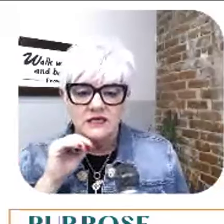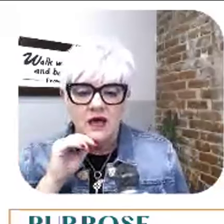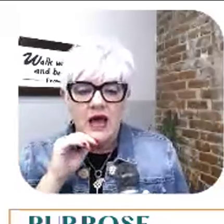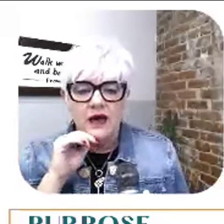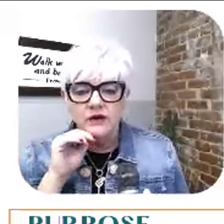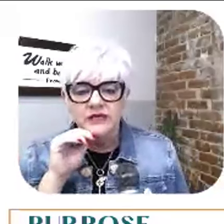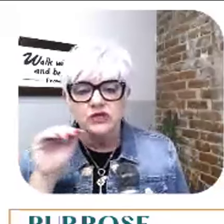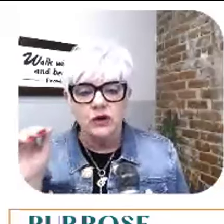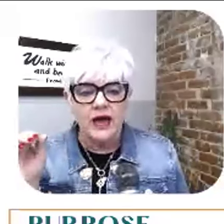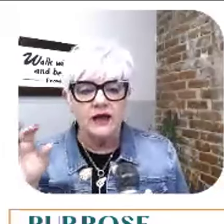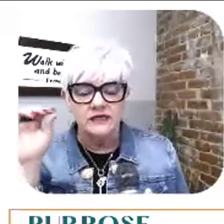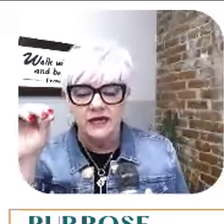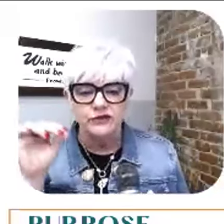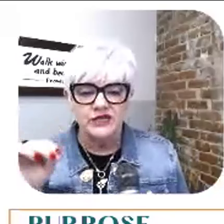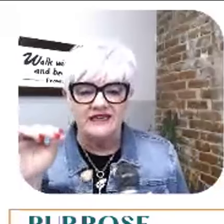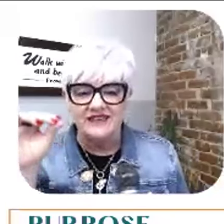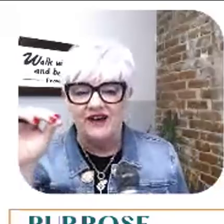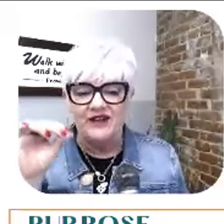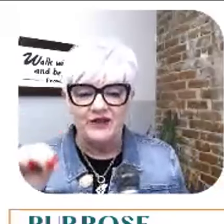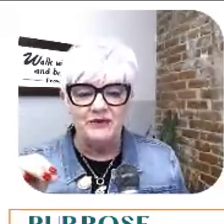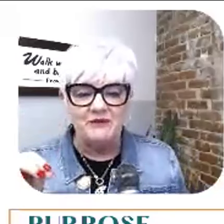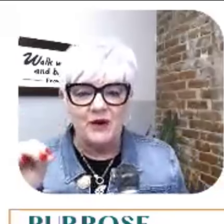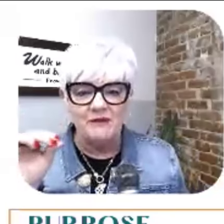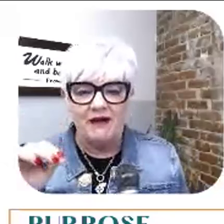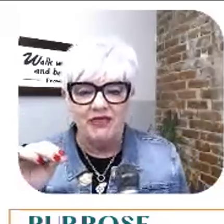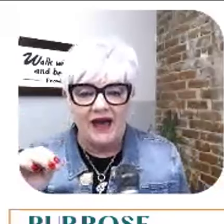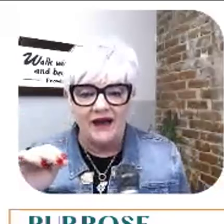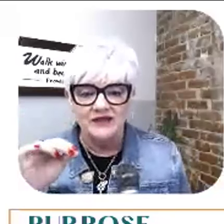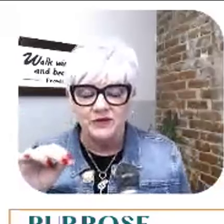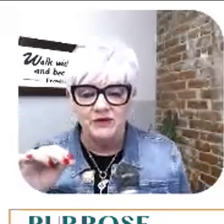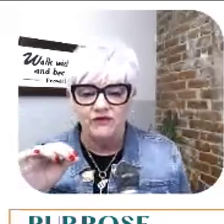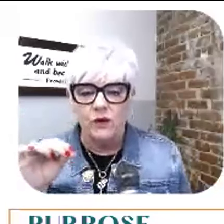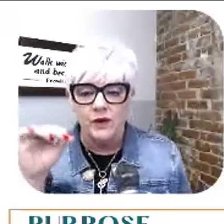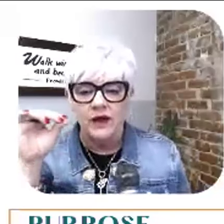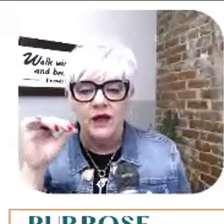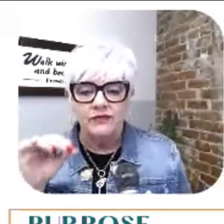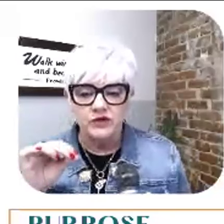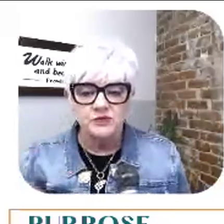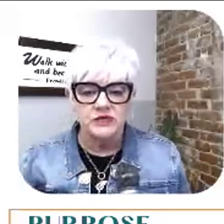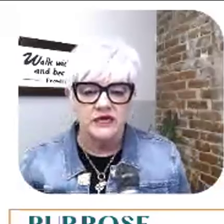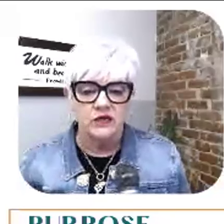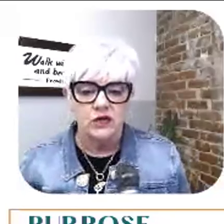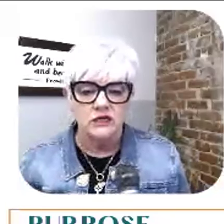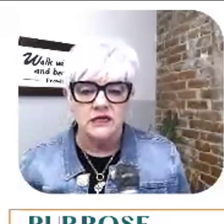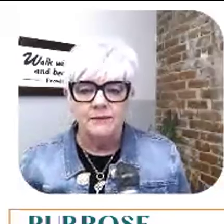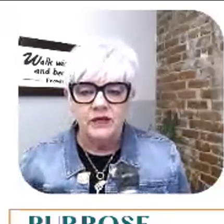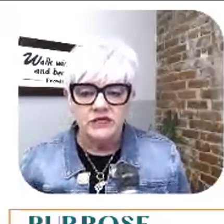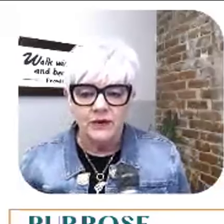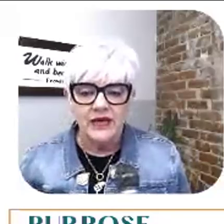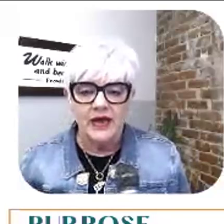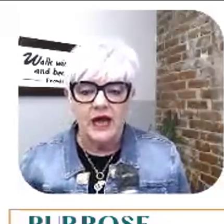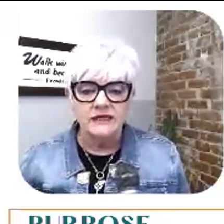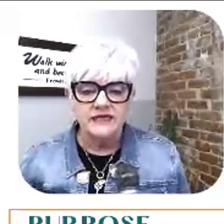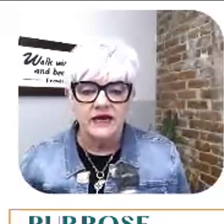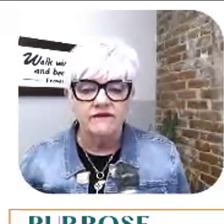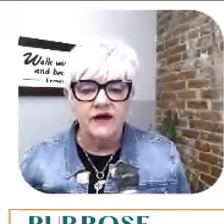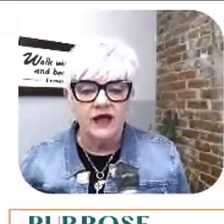processes? How do we track? And Daniel's going to talk a little bit more about that as we move forward, those particulars. So